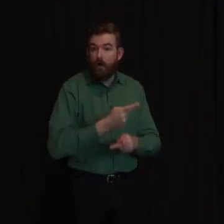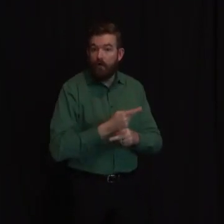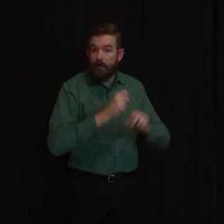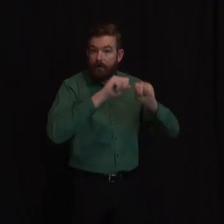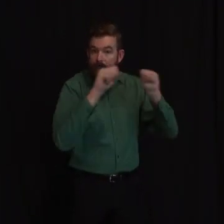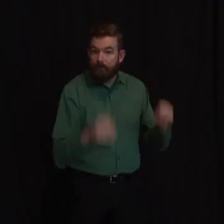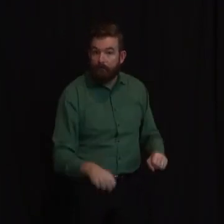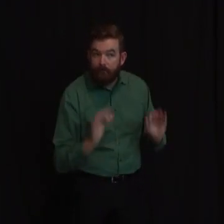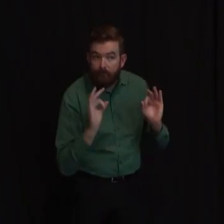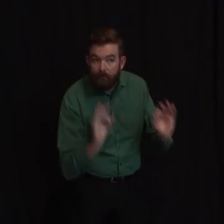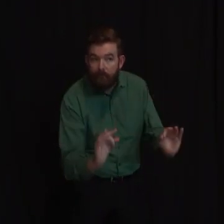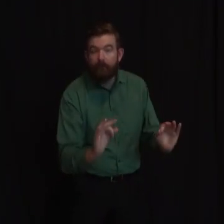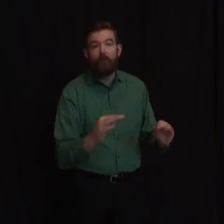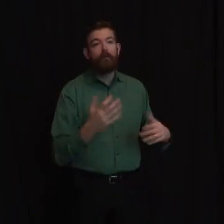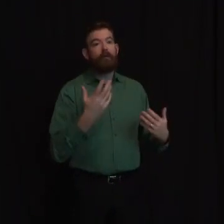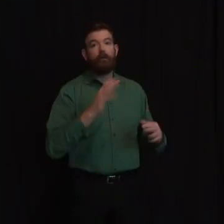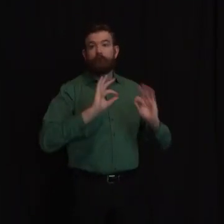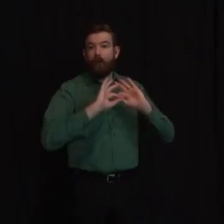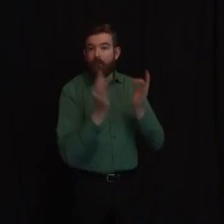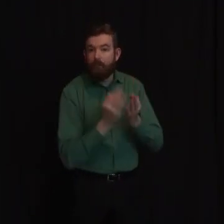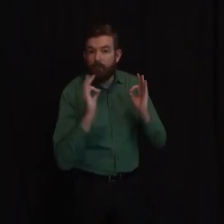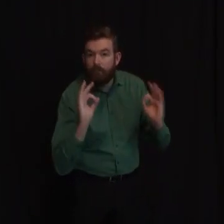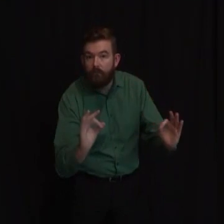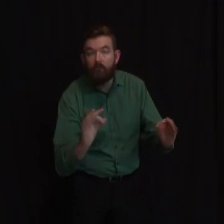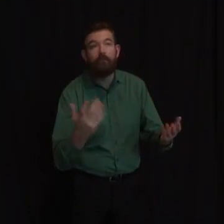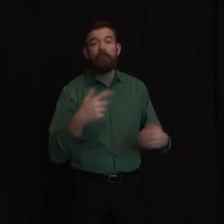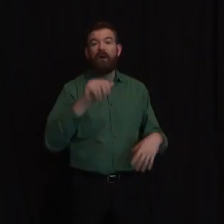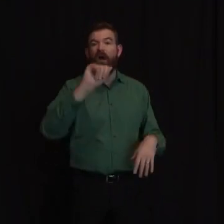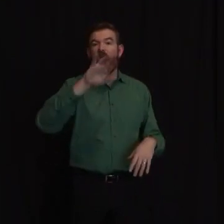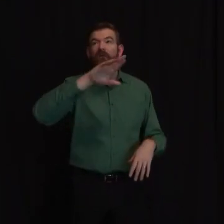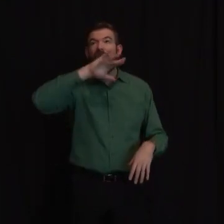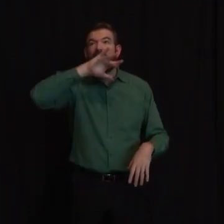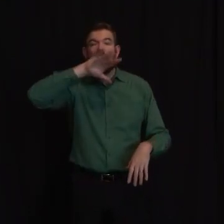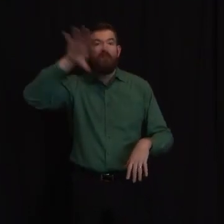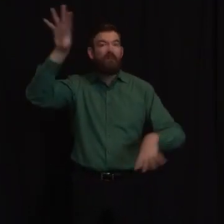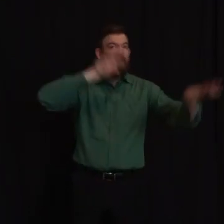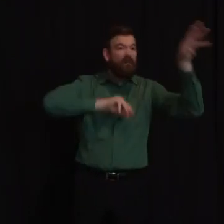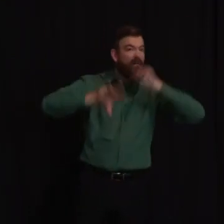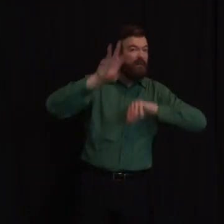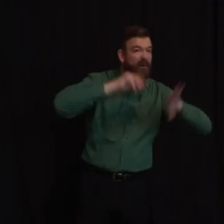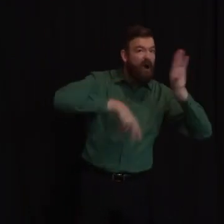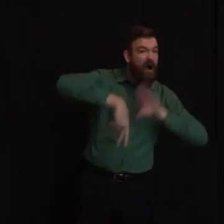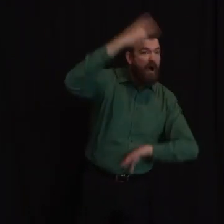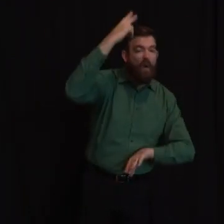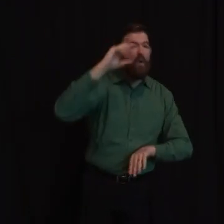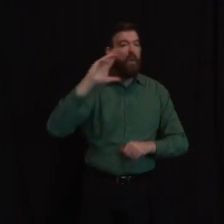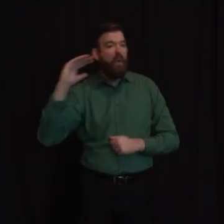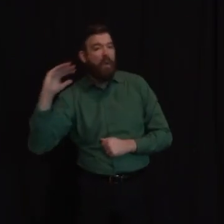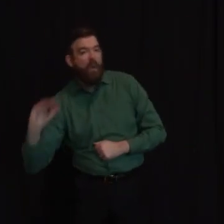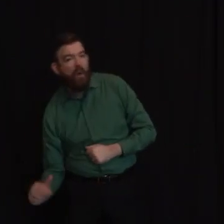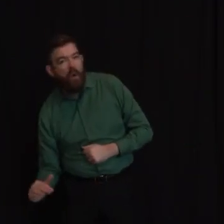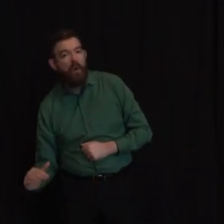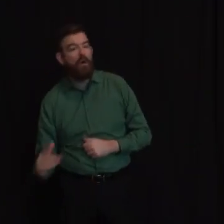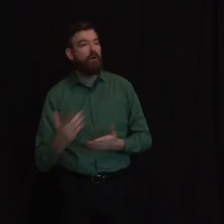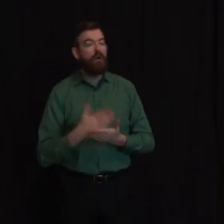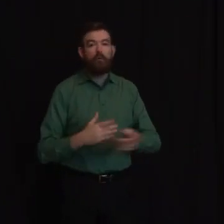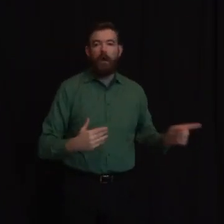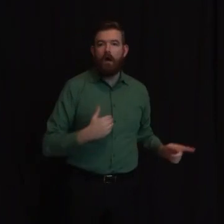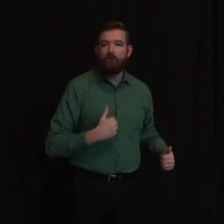issues like air pollution in cities that contribute to high asthma rates, place an additional layer of